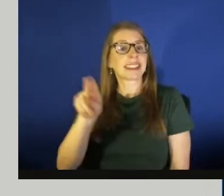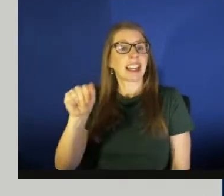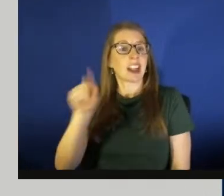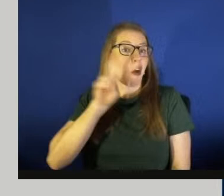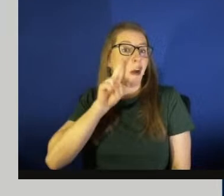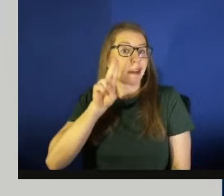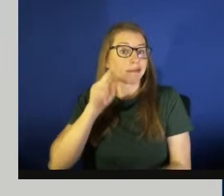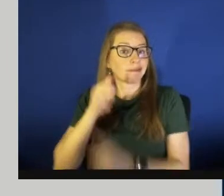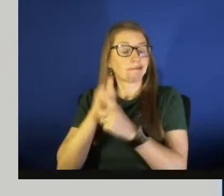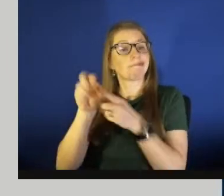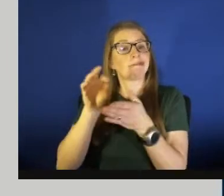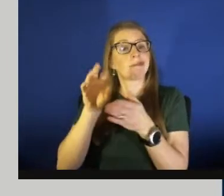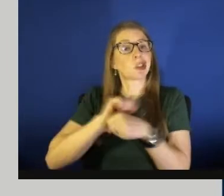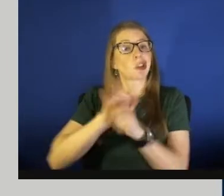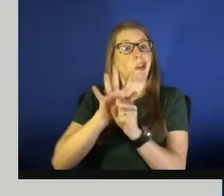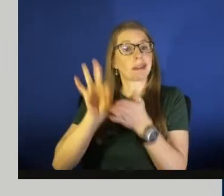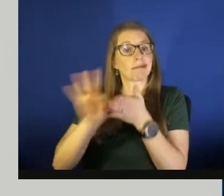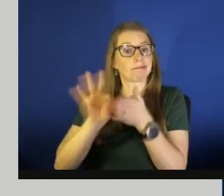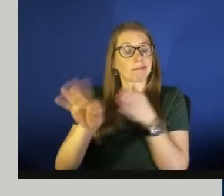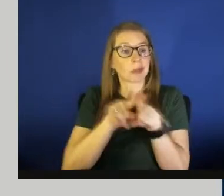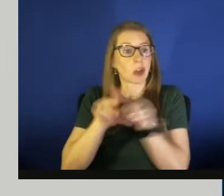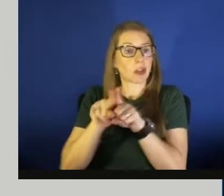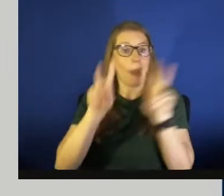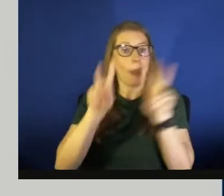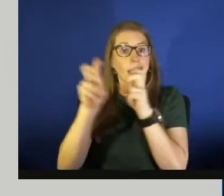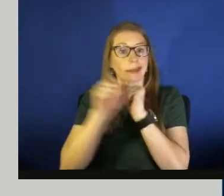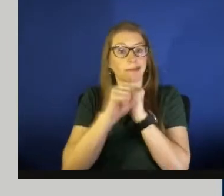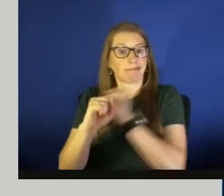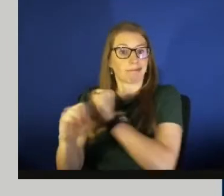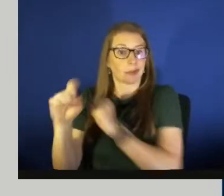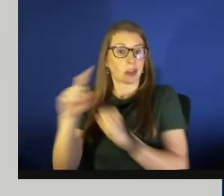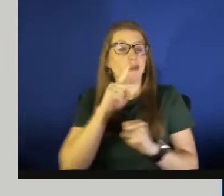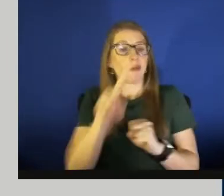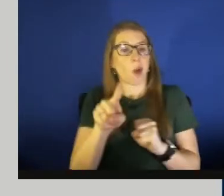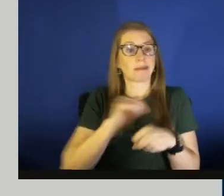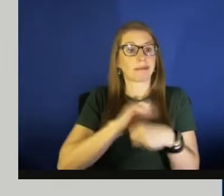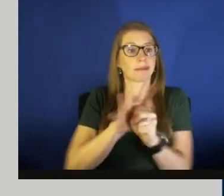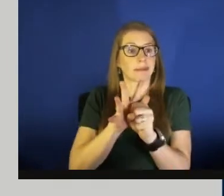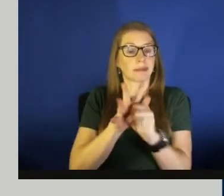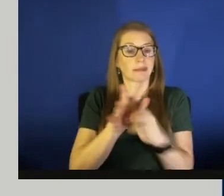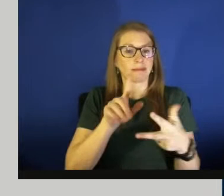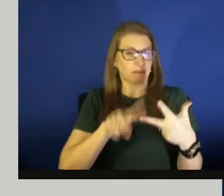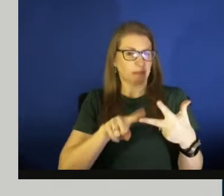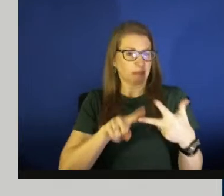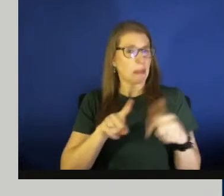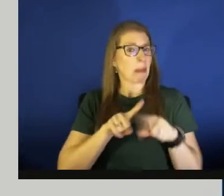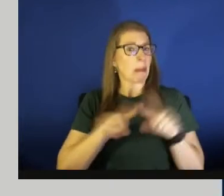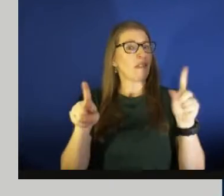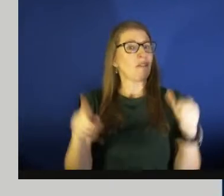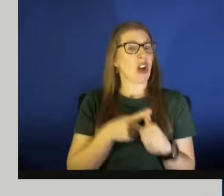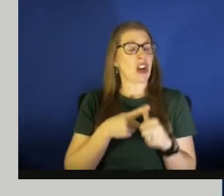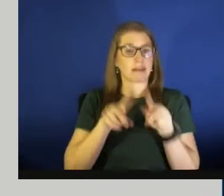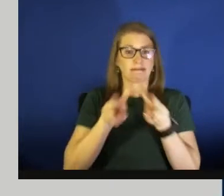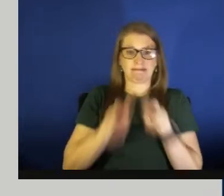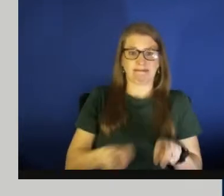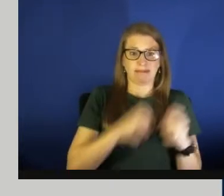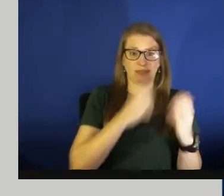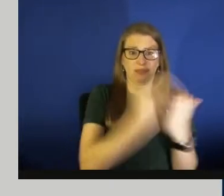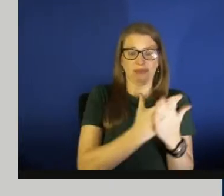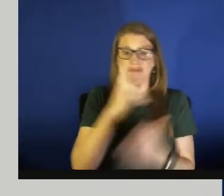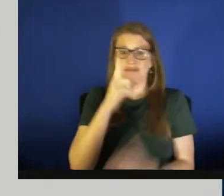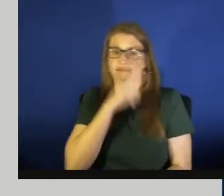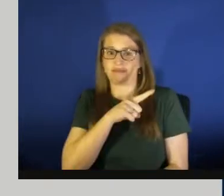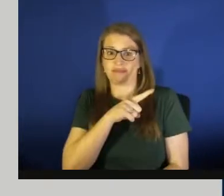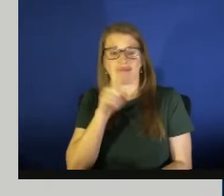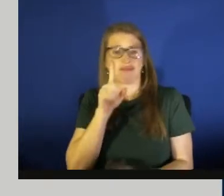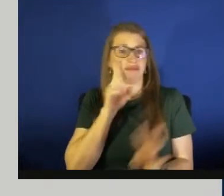the latest headlines on the pandemic. But first, deciphering fact from fiction. They are the leaders in their newsrooms responsible